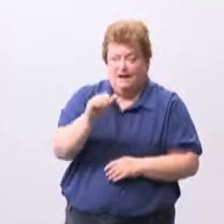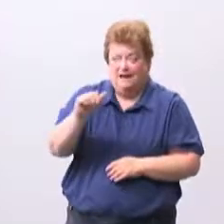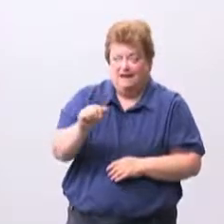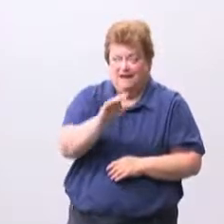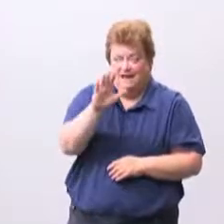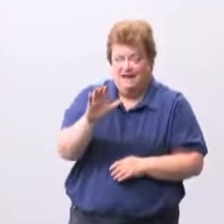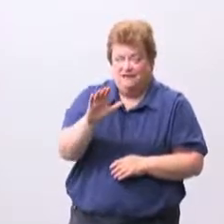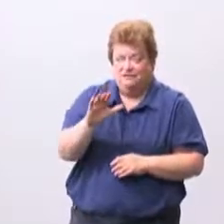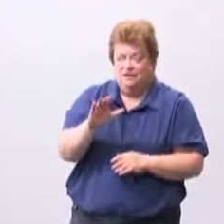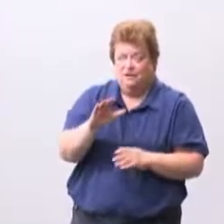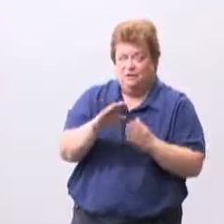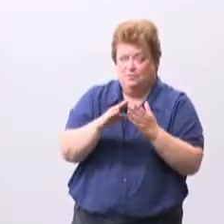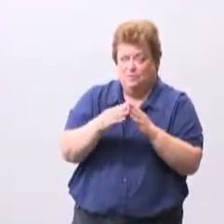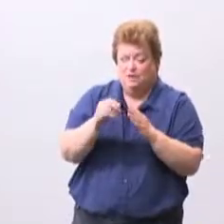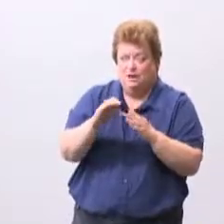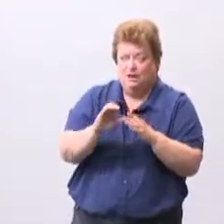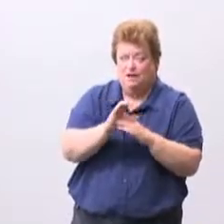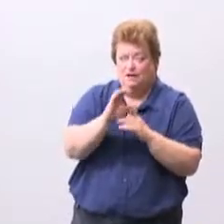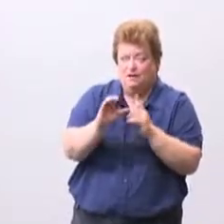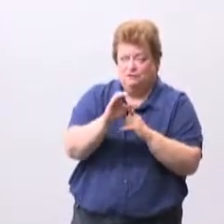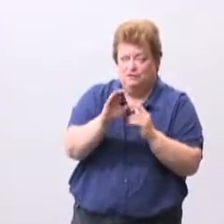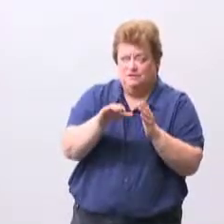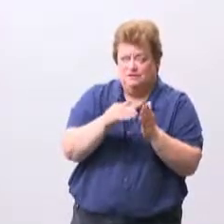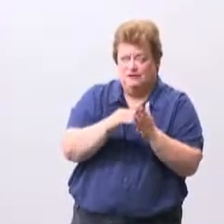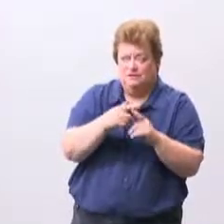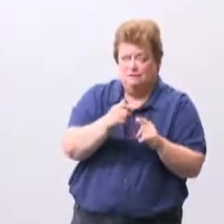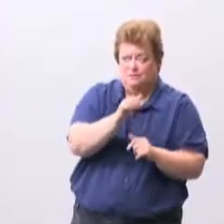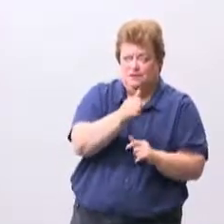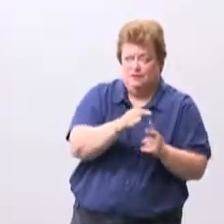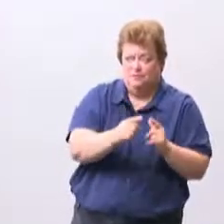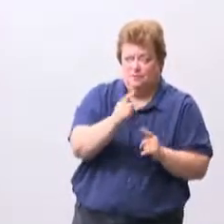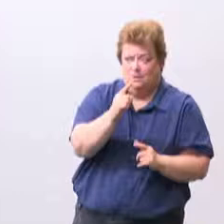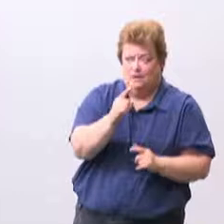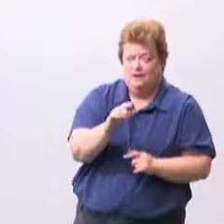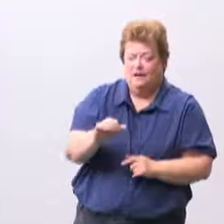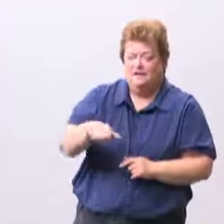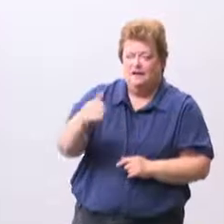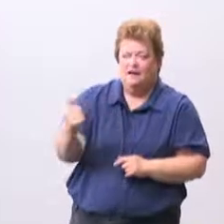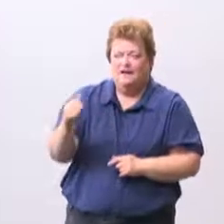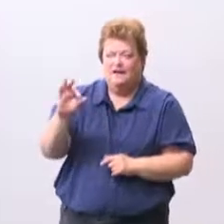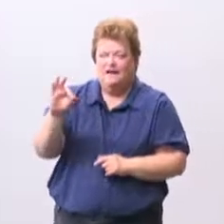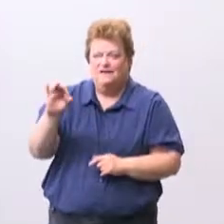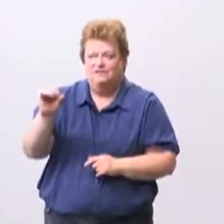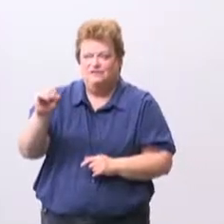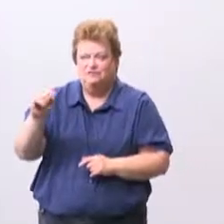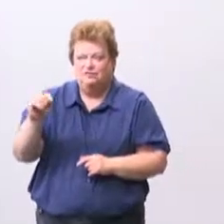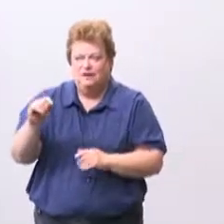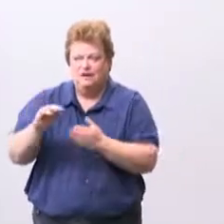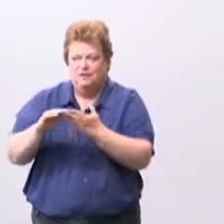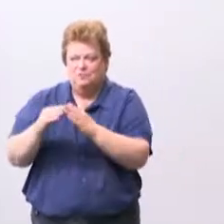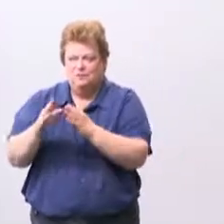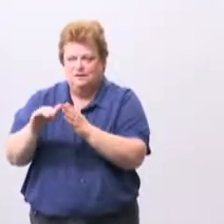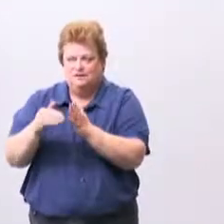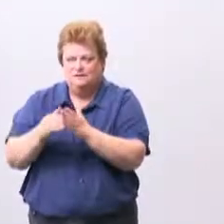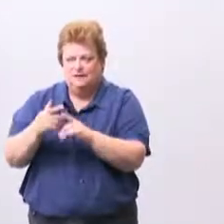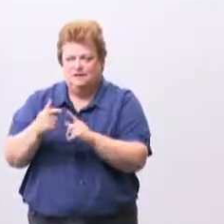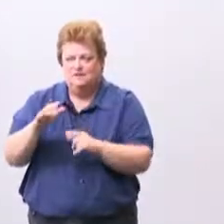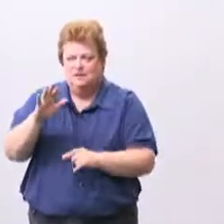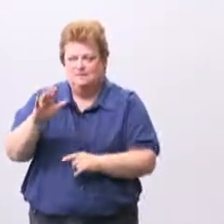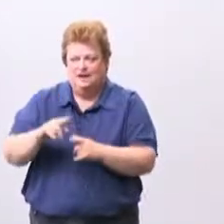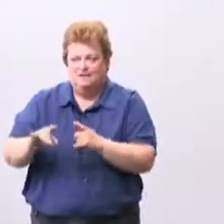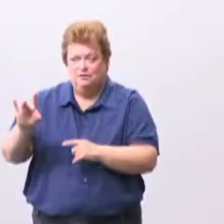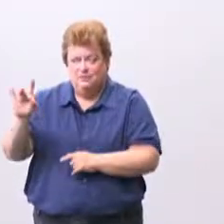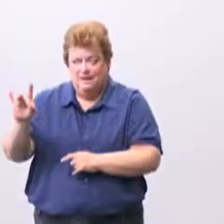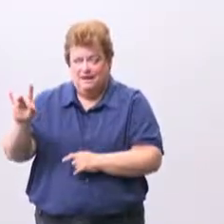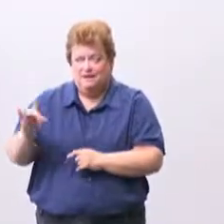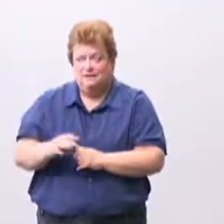Asian Community and Cultural Center from 10 to 1, and another at the F Street Community Center from 5 to 8